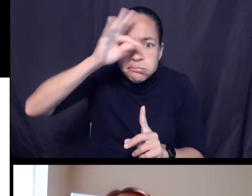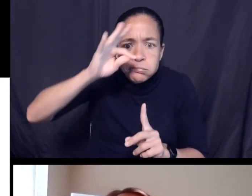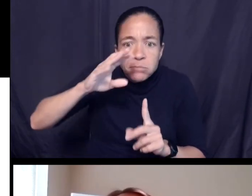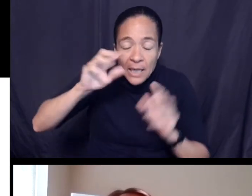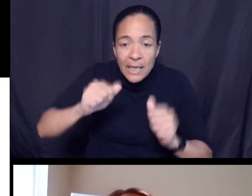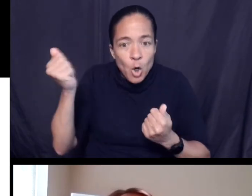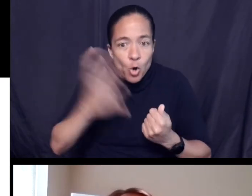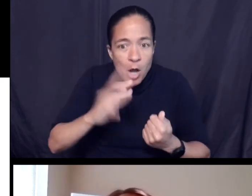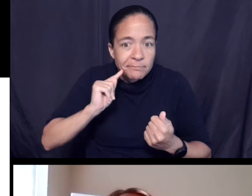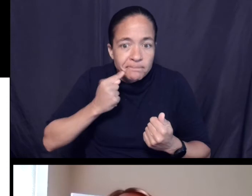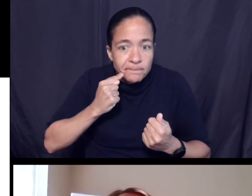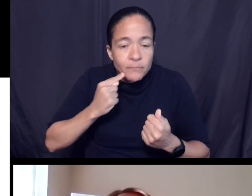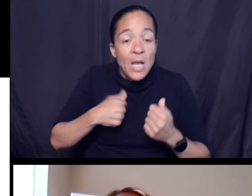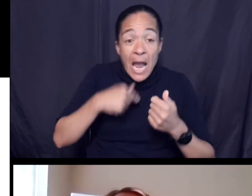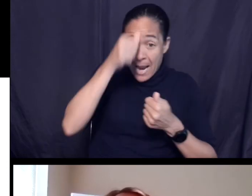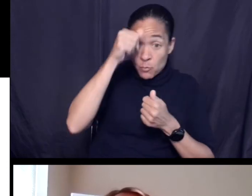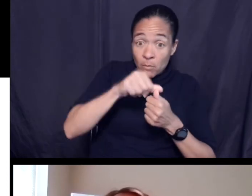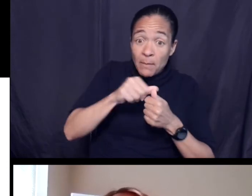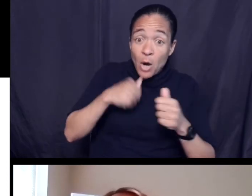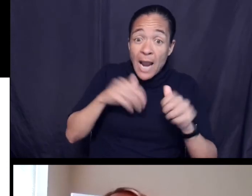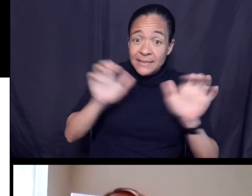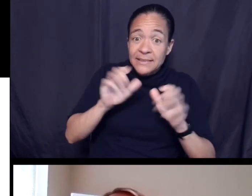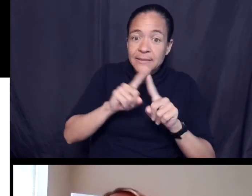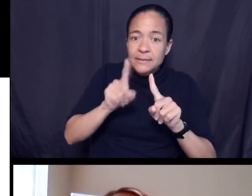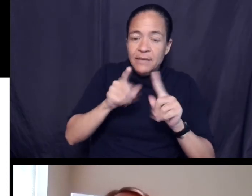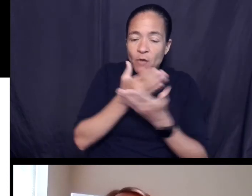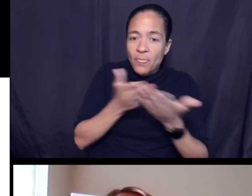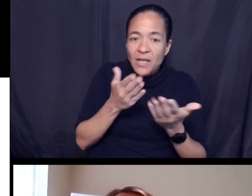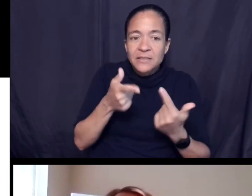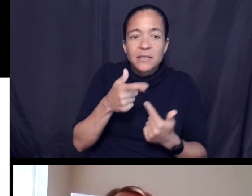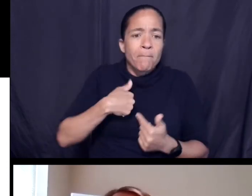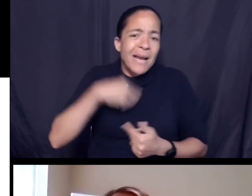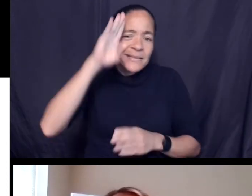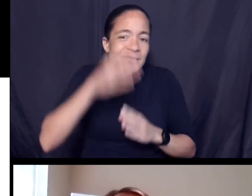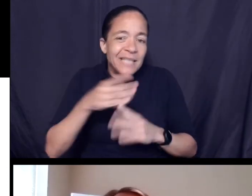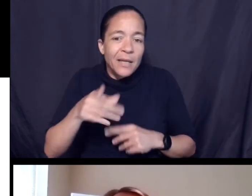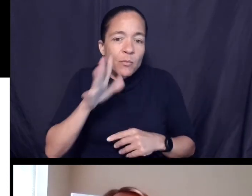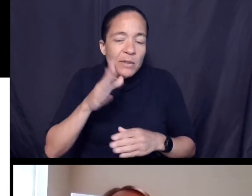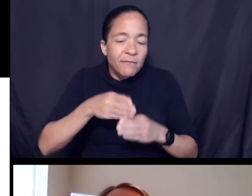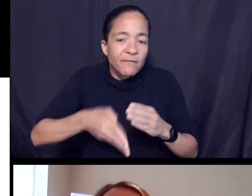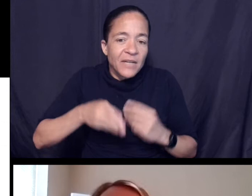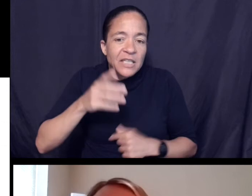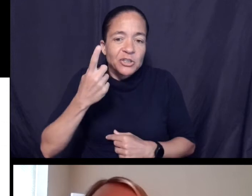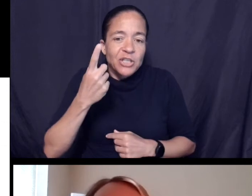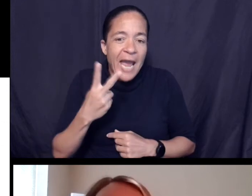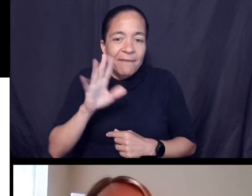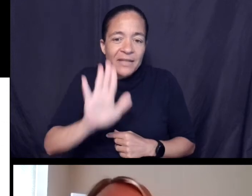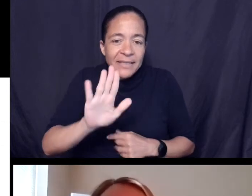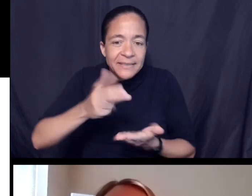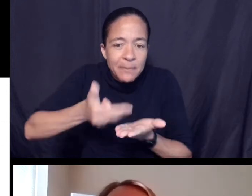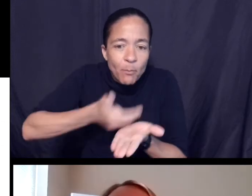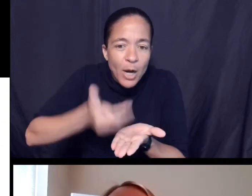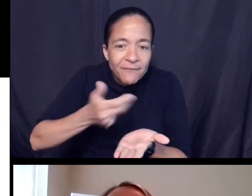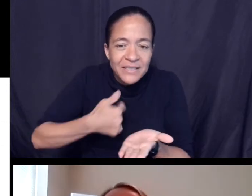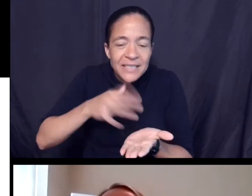remember doing these things when I was pregnant, and I had no idea. You know, my son would finish half of his breakfast, and I think, oh, I'll just finish that because